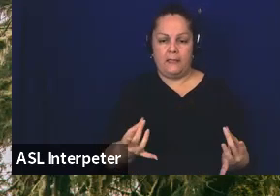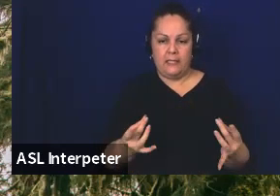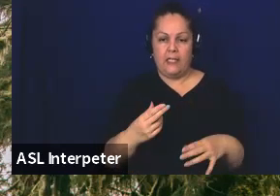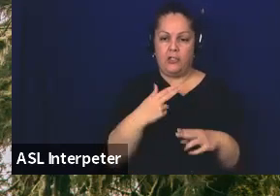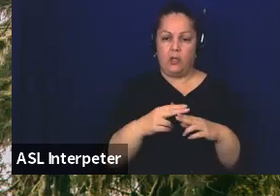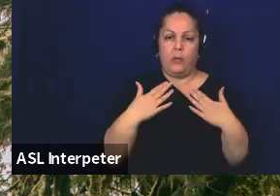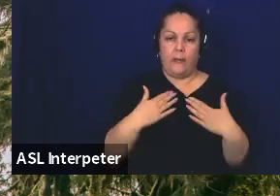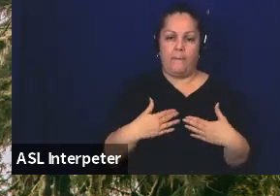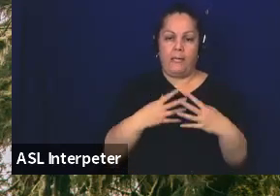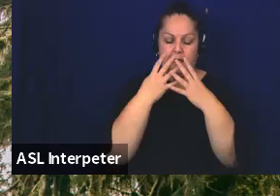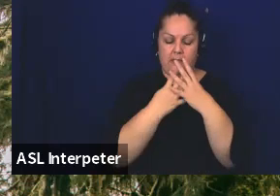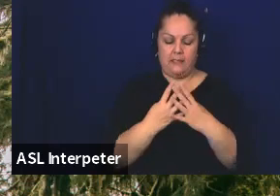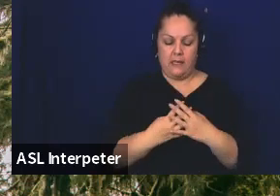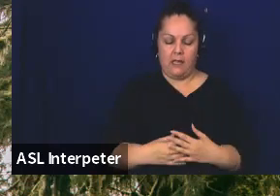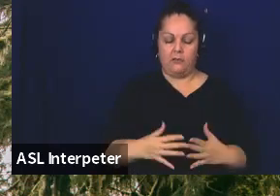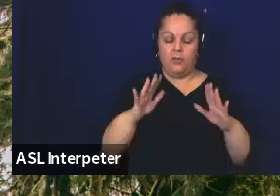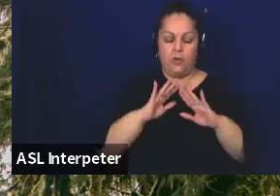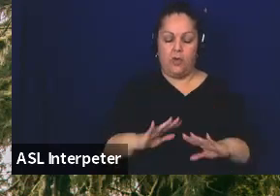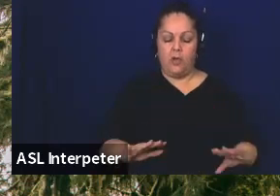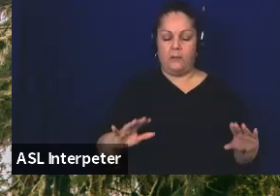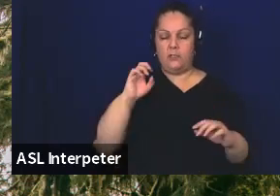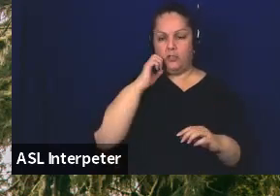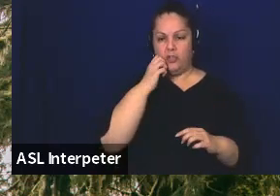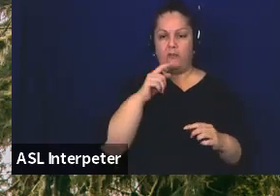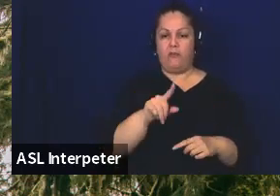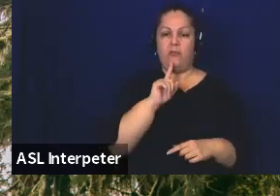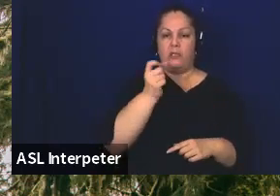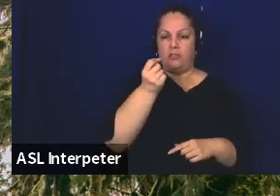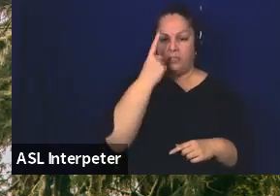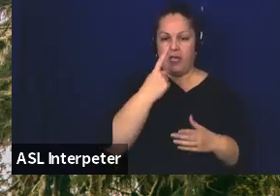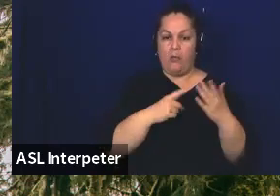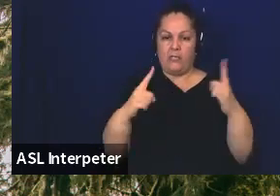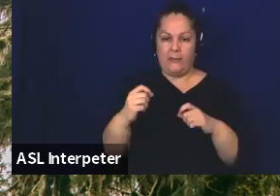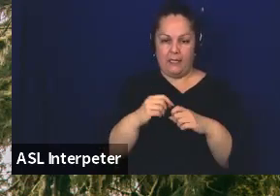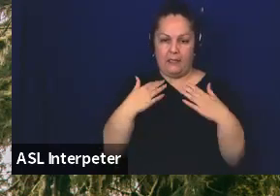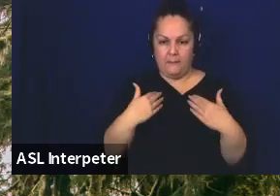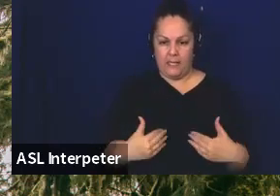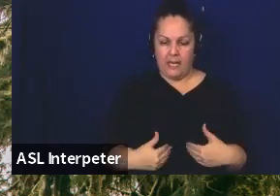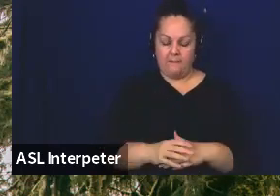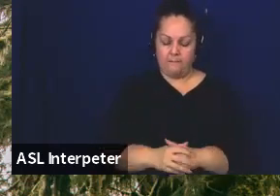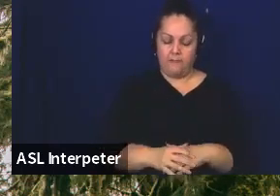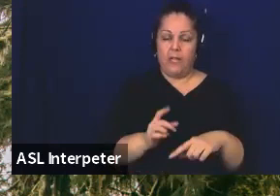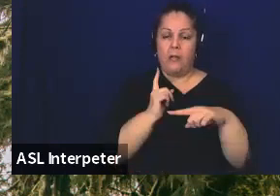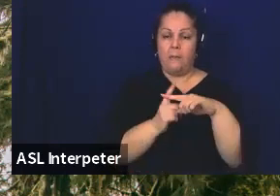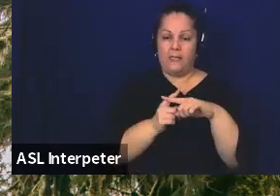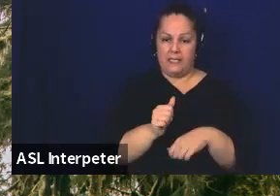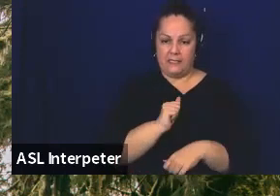body scan to calm the nerves and really understand what's going on within the body, positive